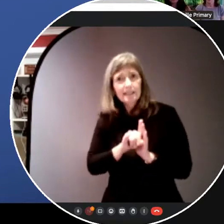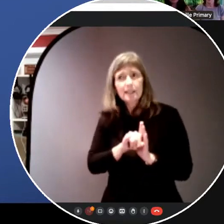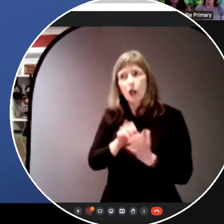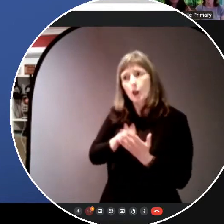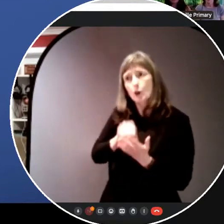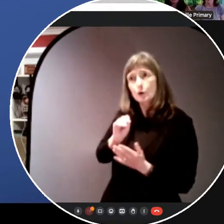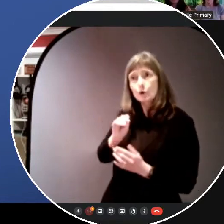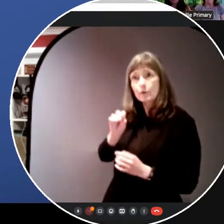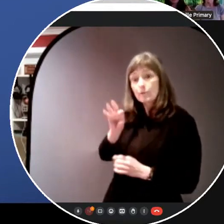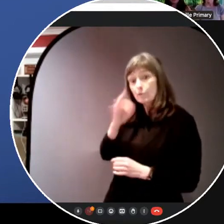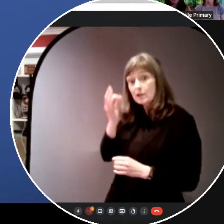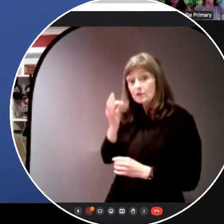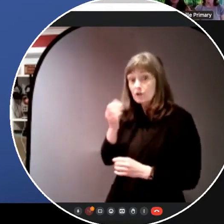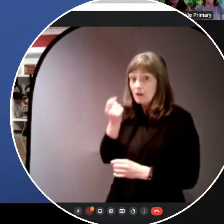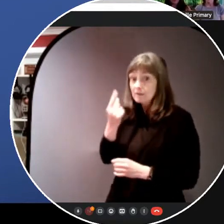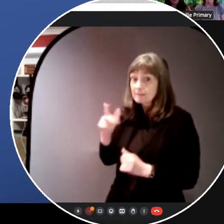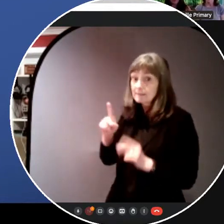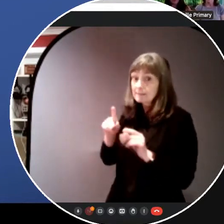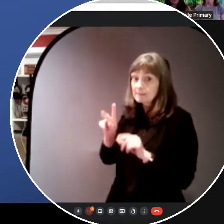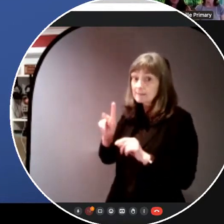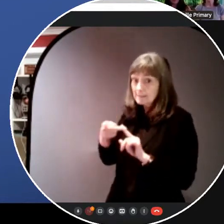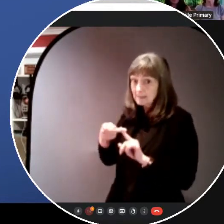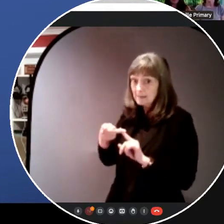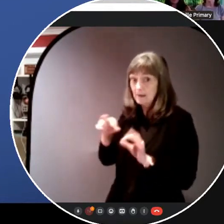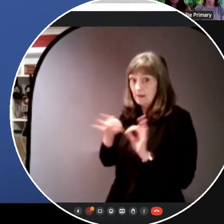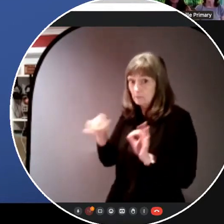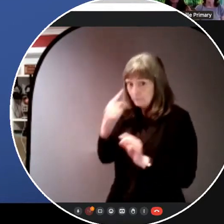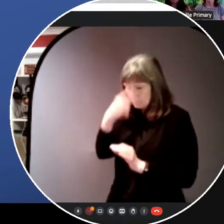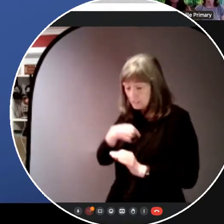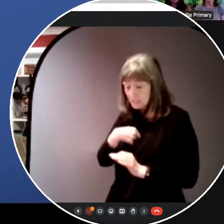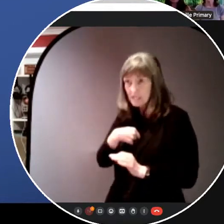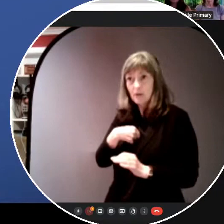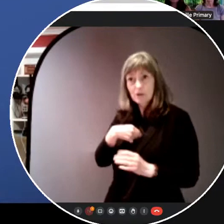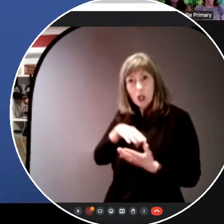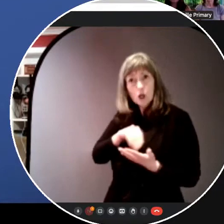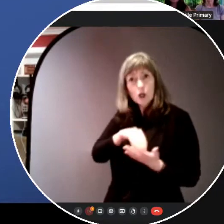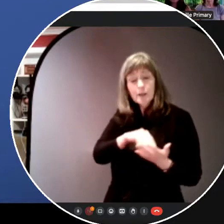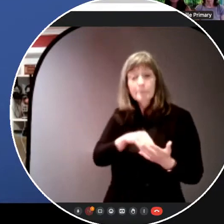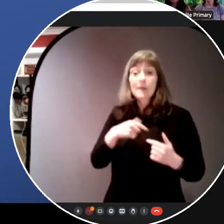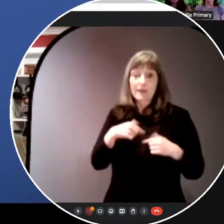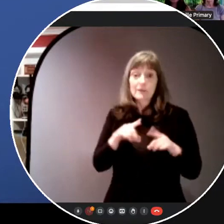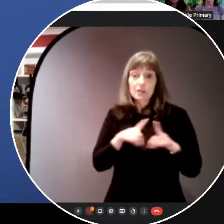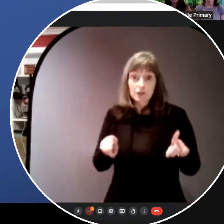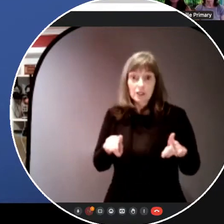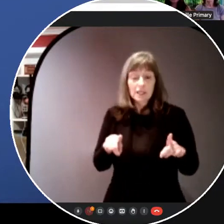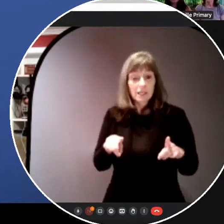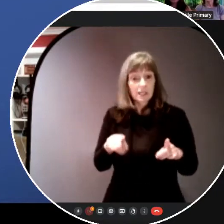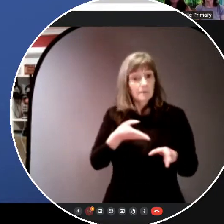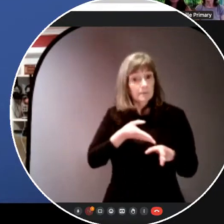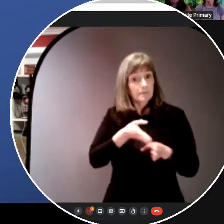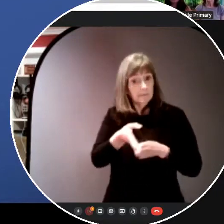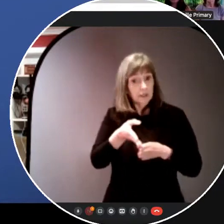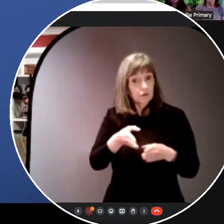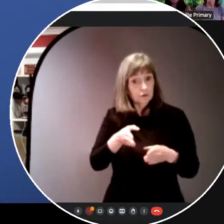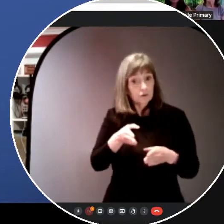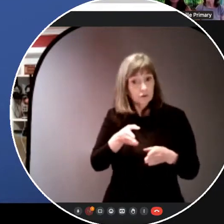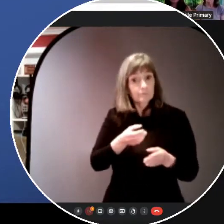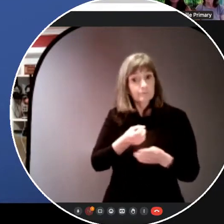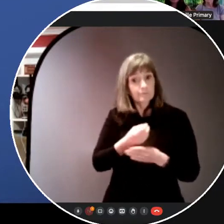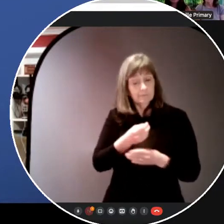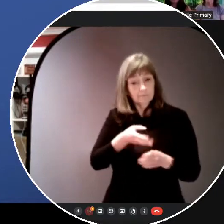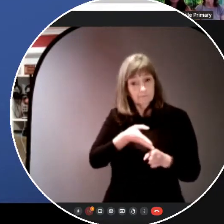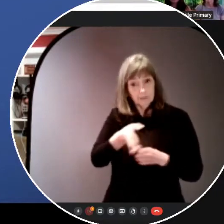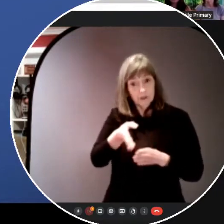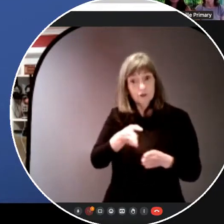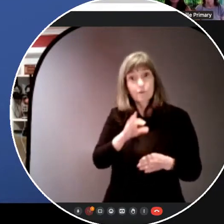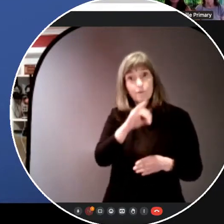not my first. So I do have a degree with a French major. I struggled through that. I